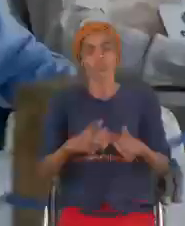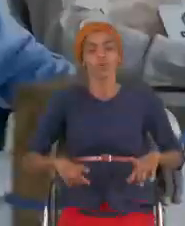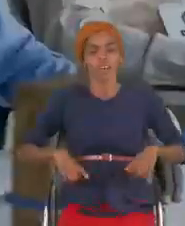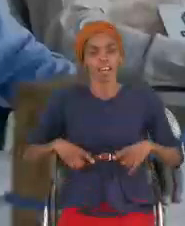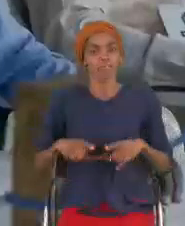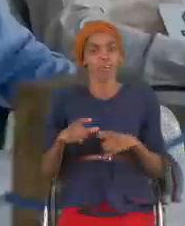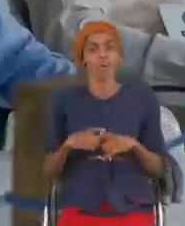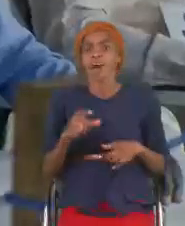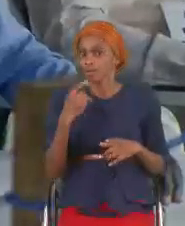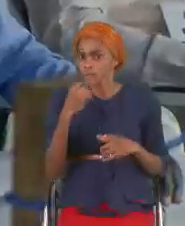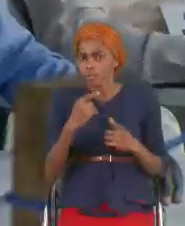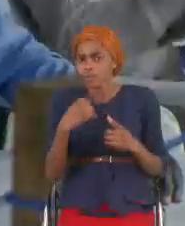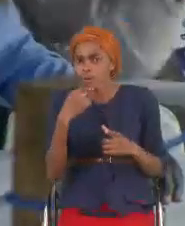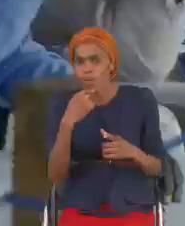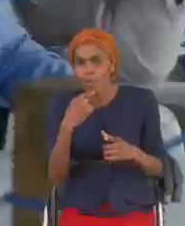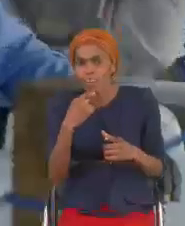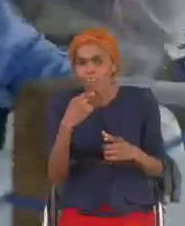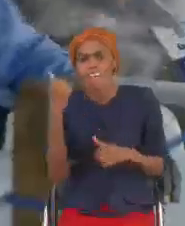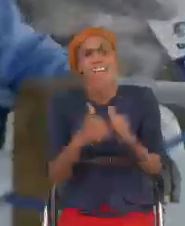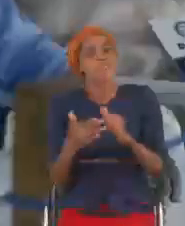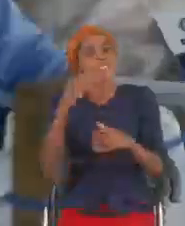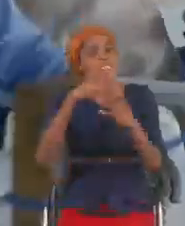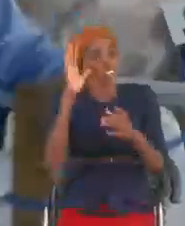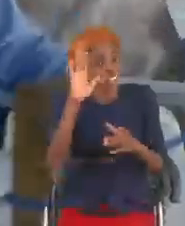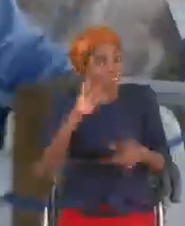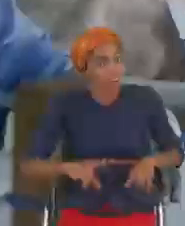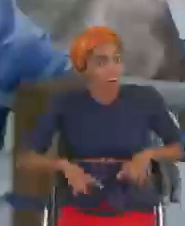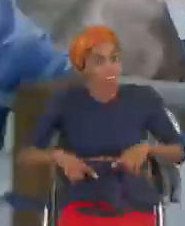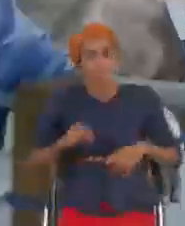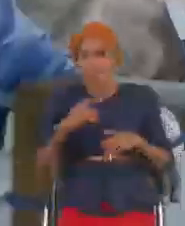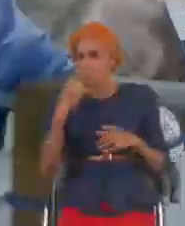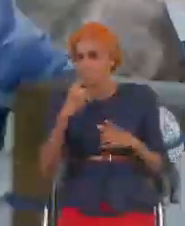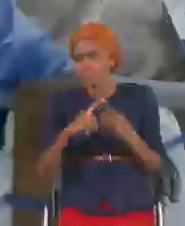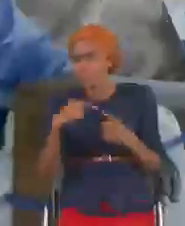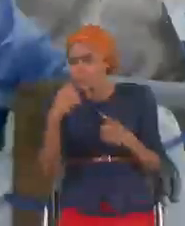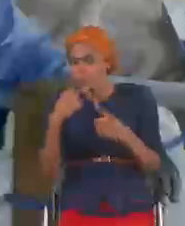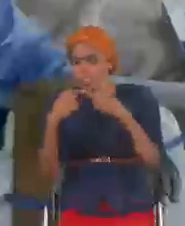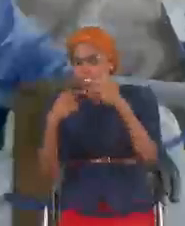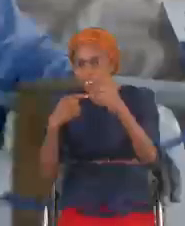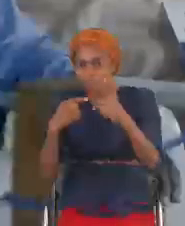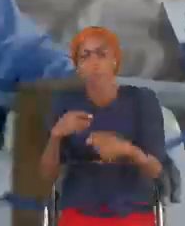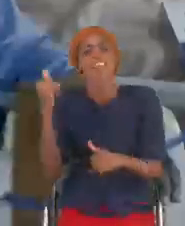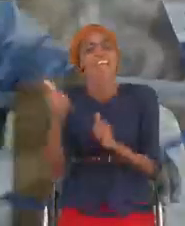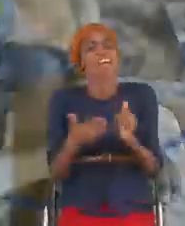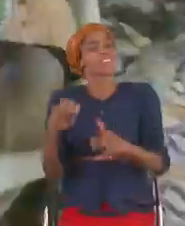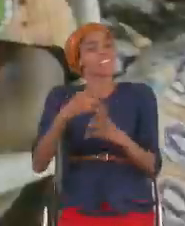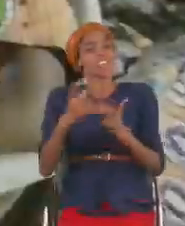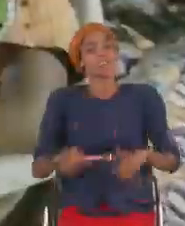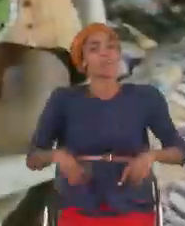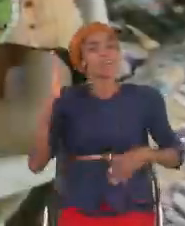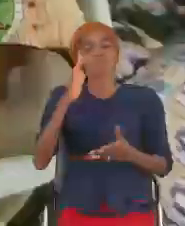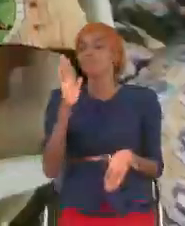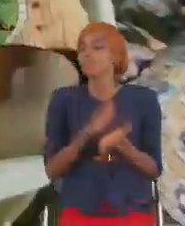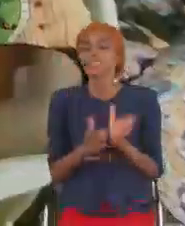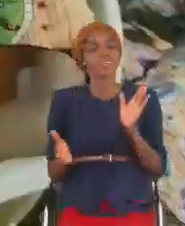I'm talking to somebody now. Everything in your life, I'm talking to somebody there. Everything in your life will